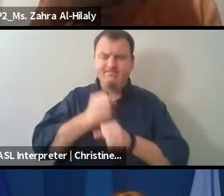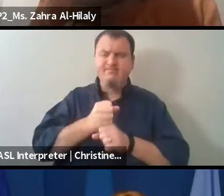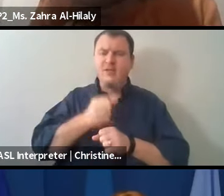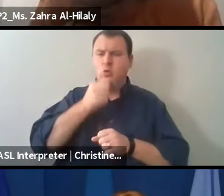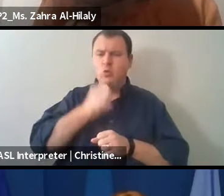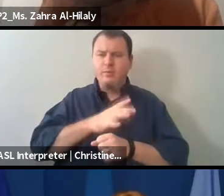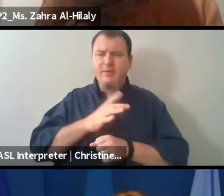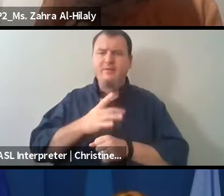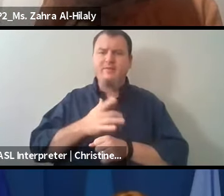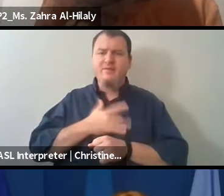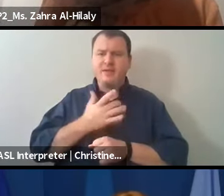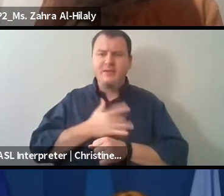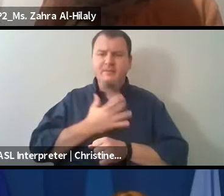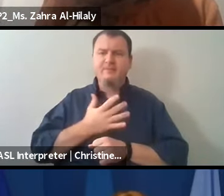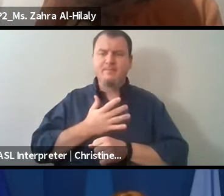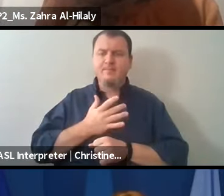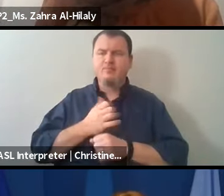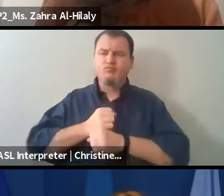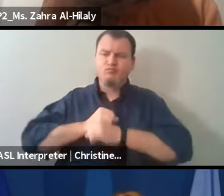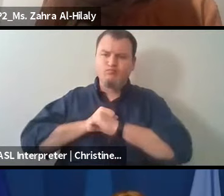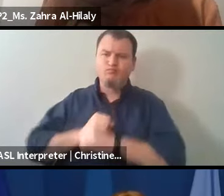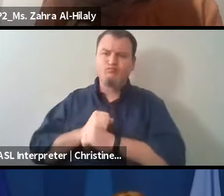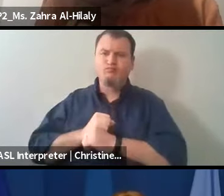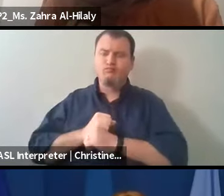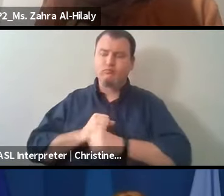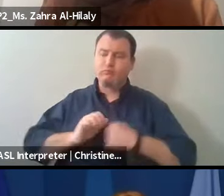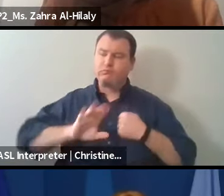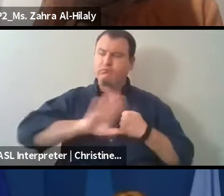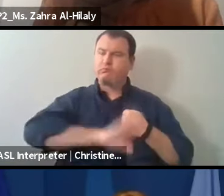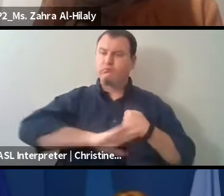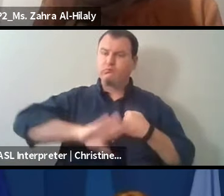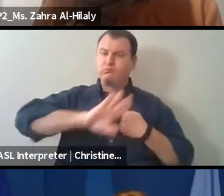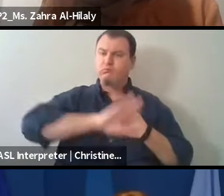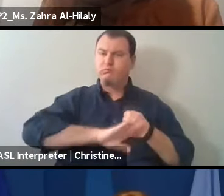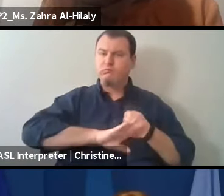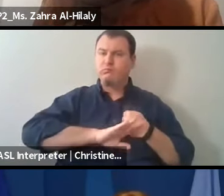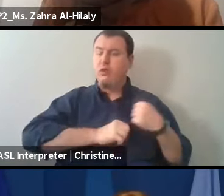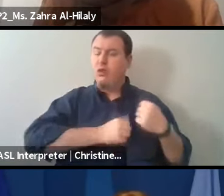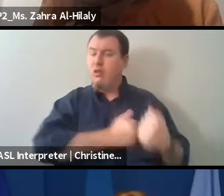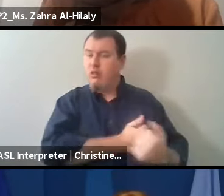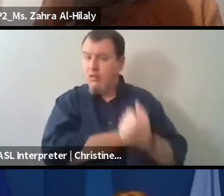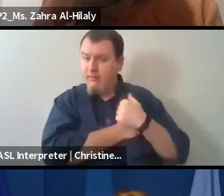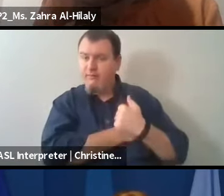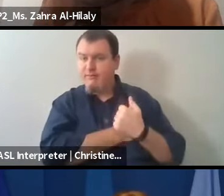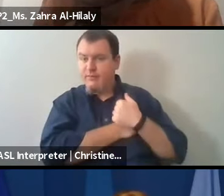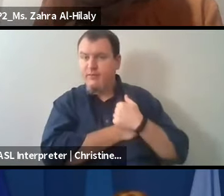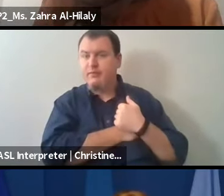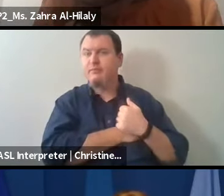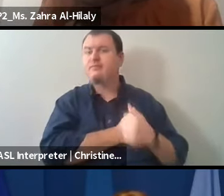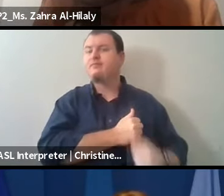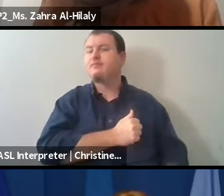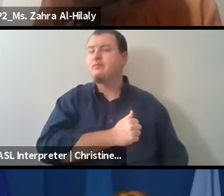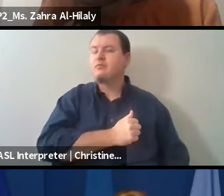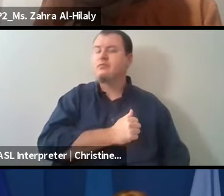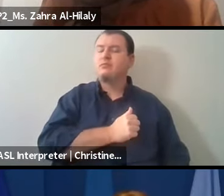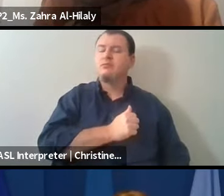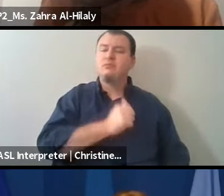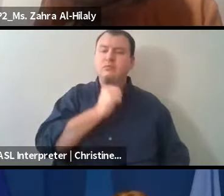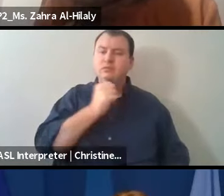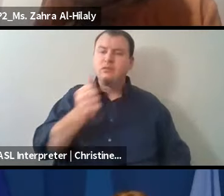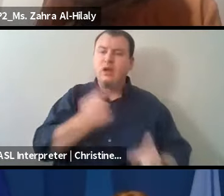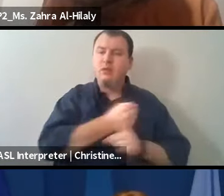feel protected, loved, and not